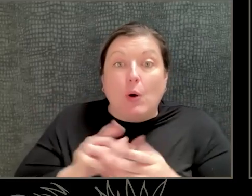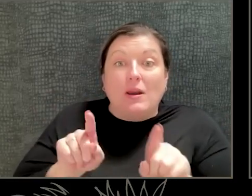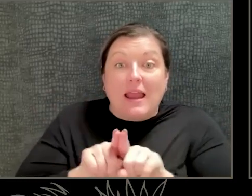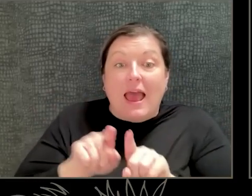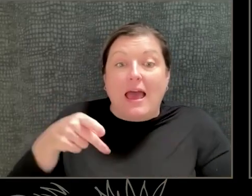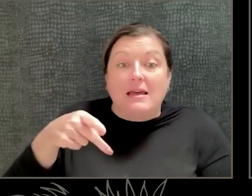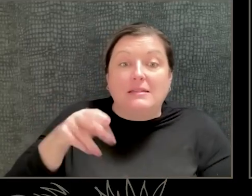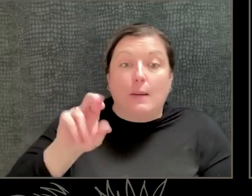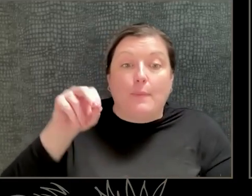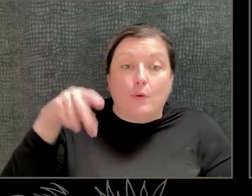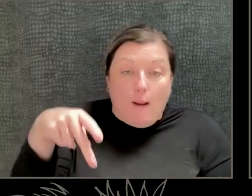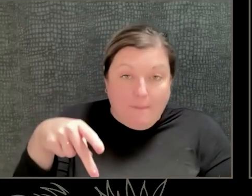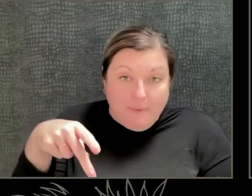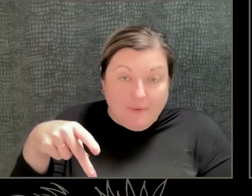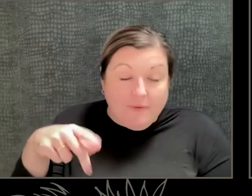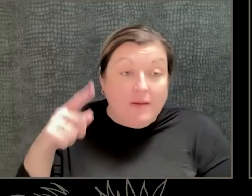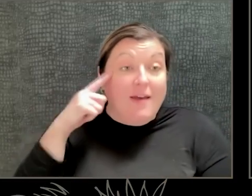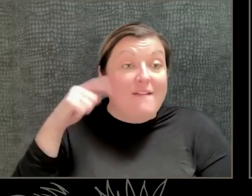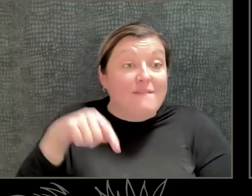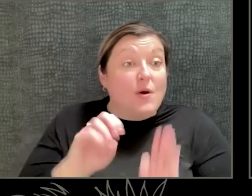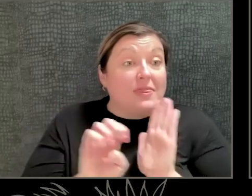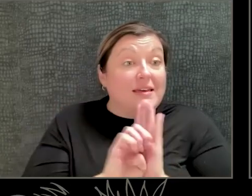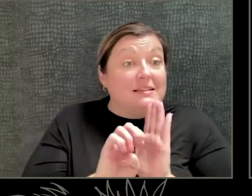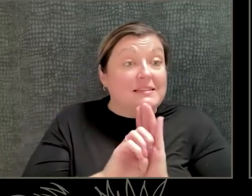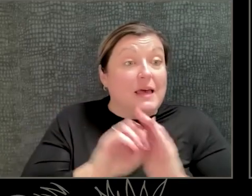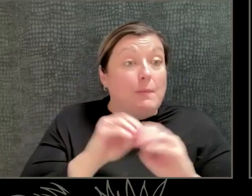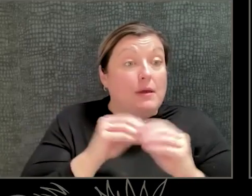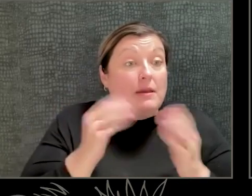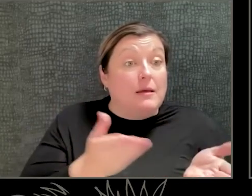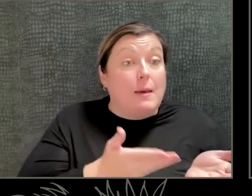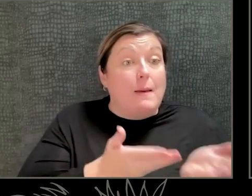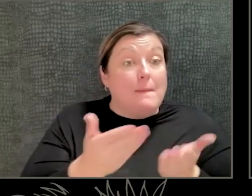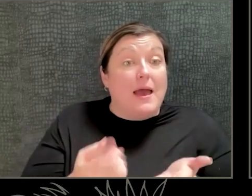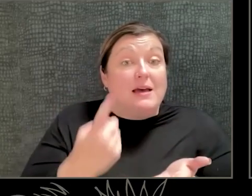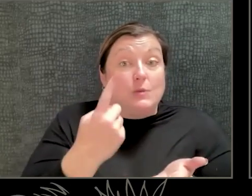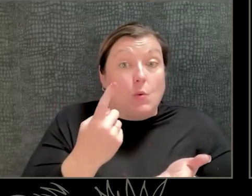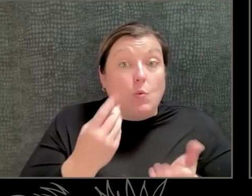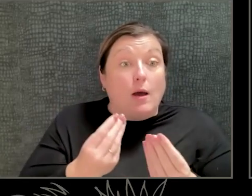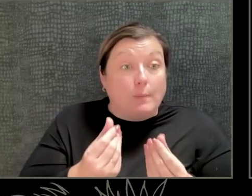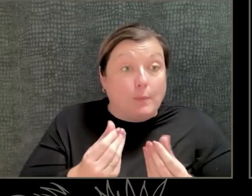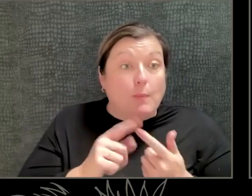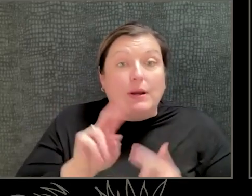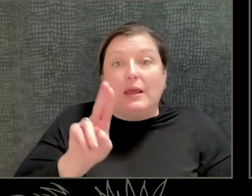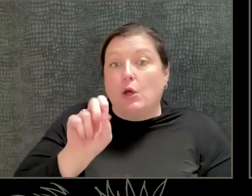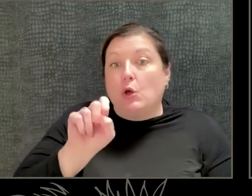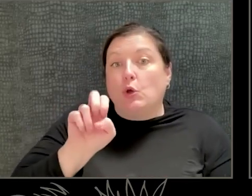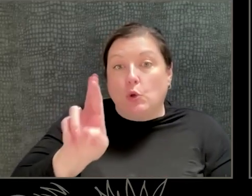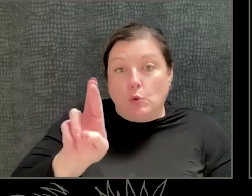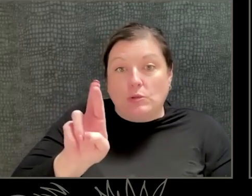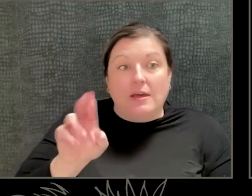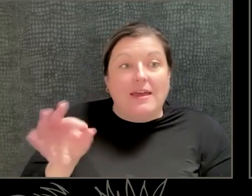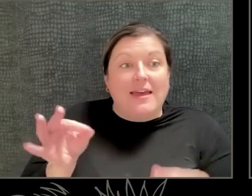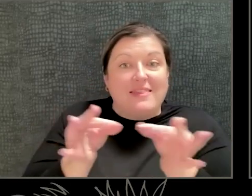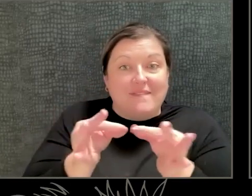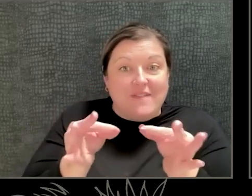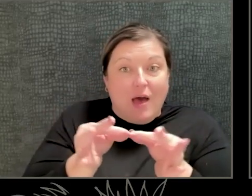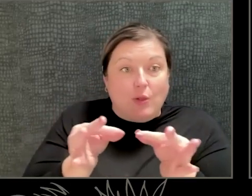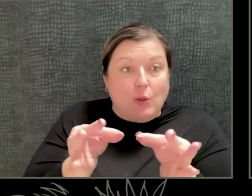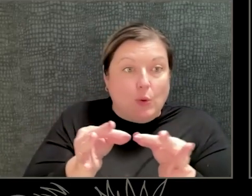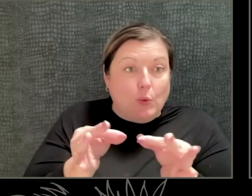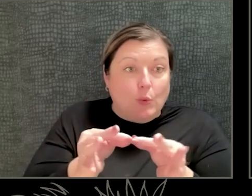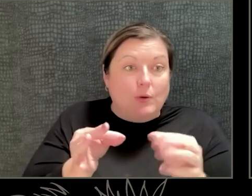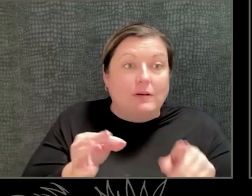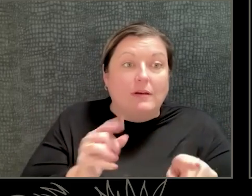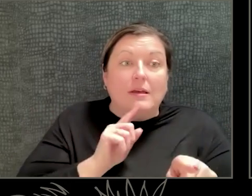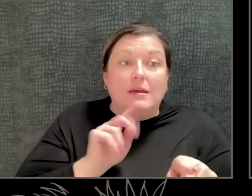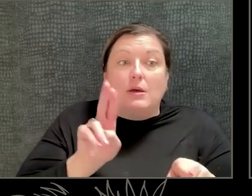basically. So for this example in here, we're just passing one property, which is a user. The value of that is the